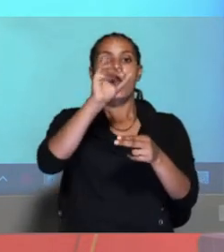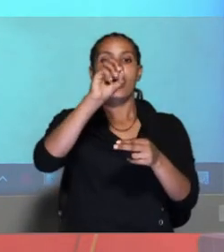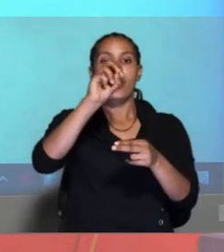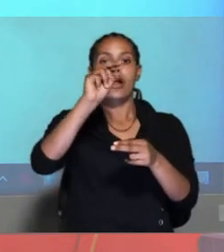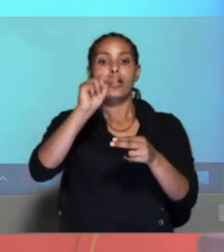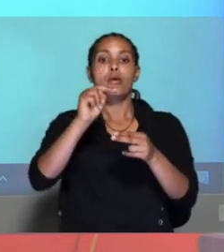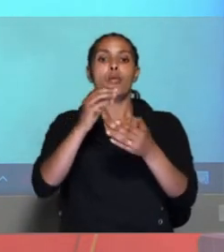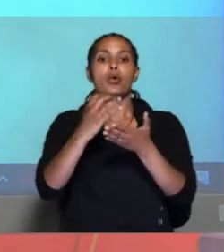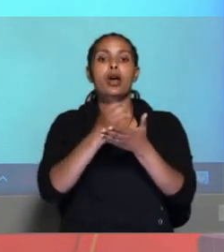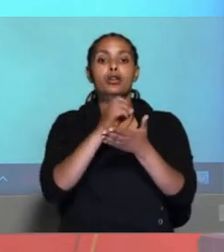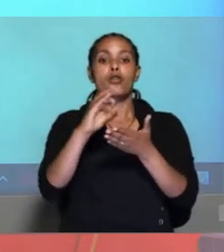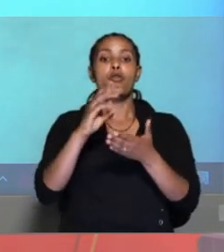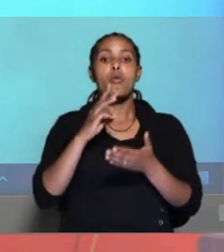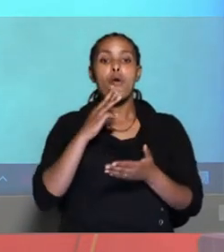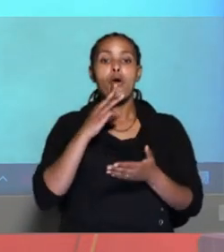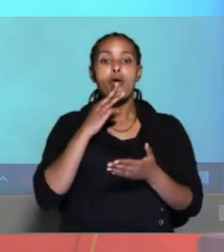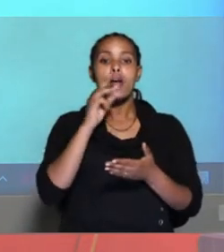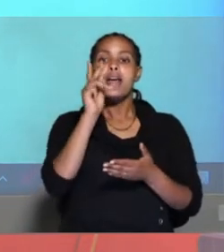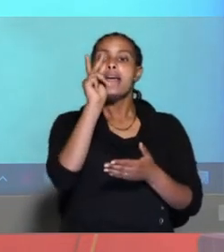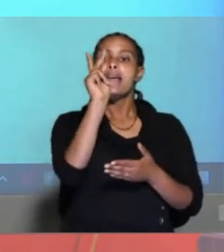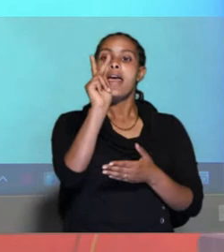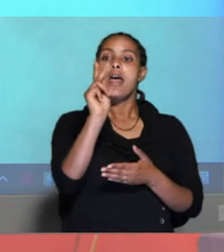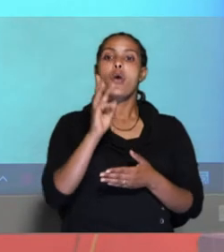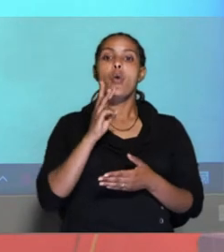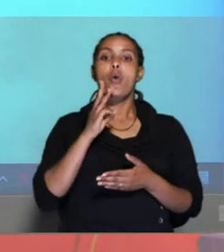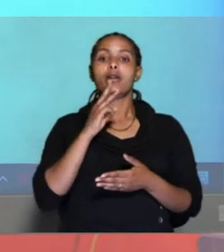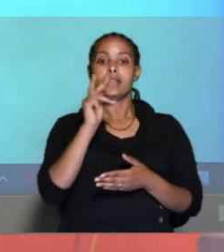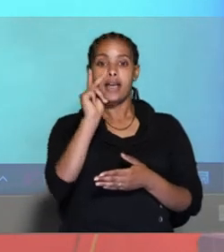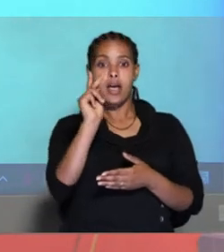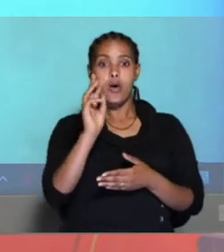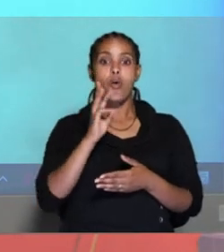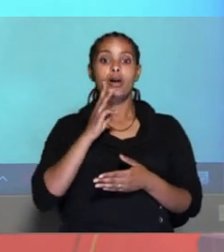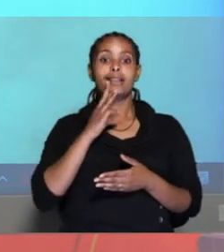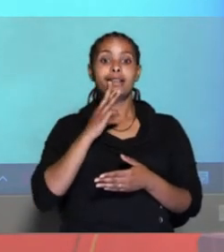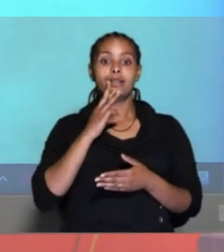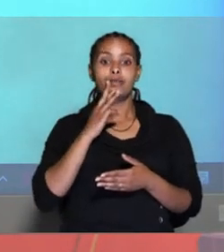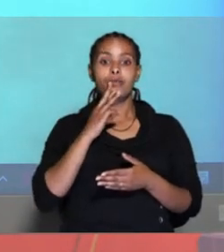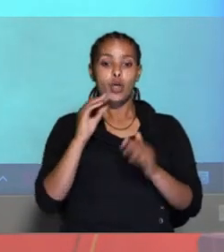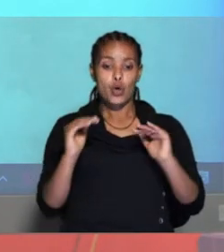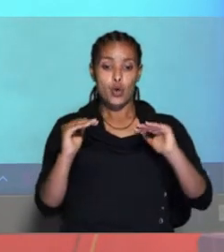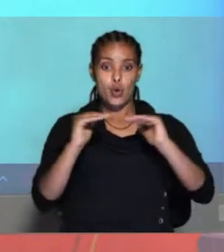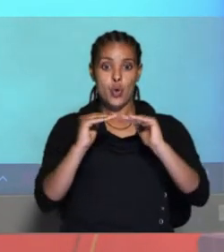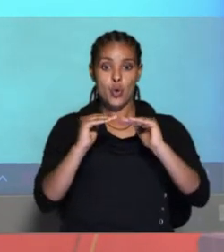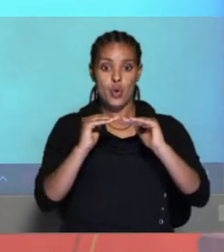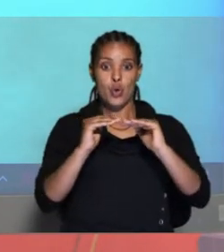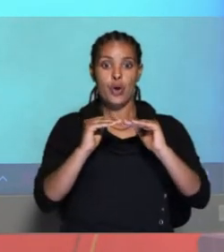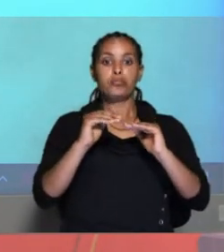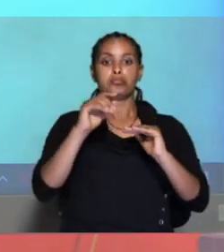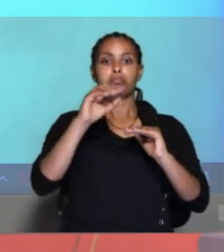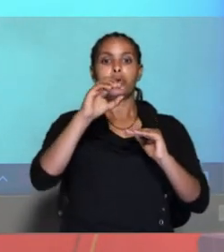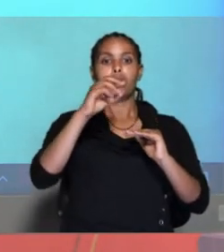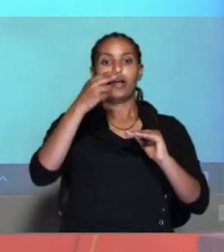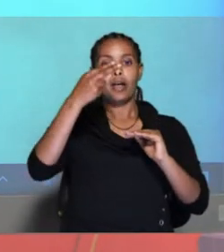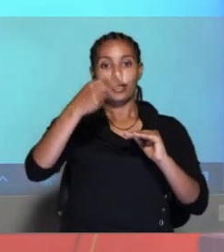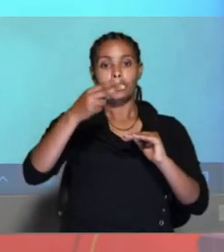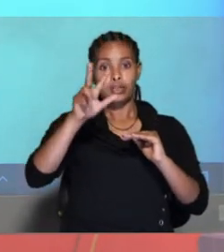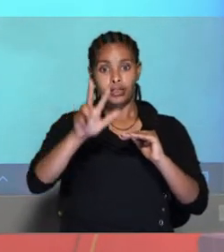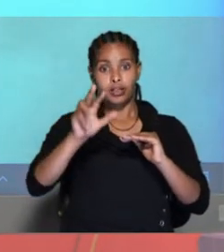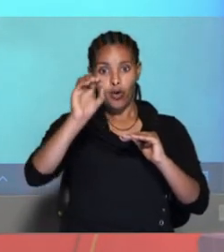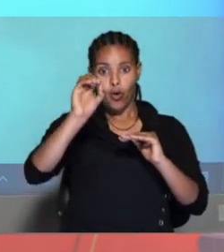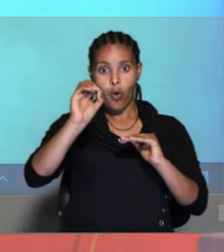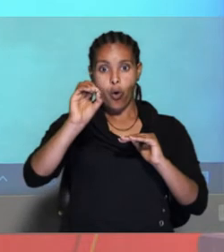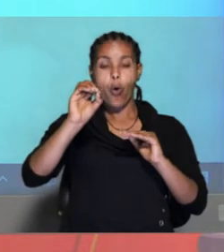of water. K water, ion products of water, equal hydronium ion H3O